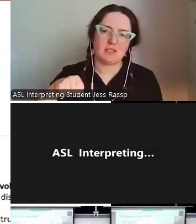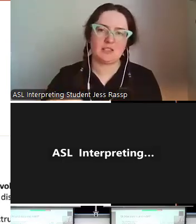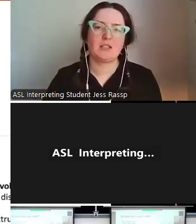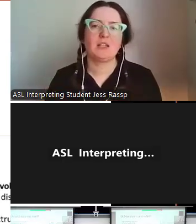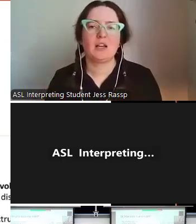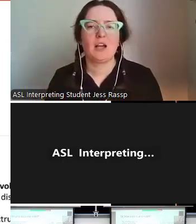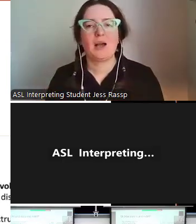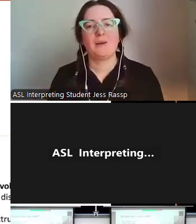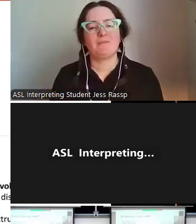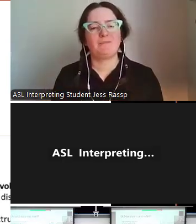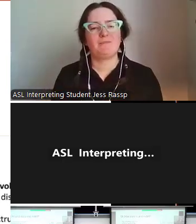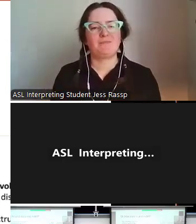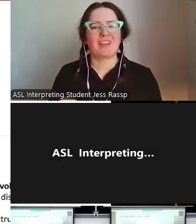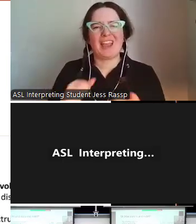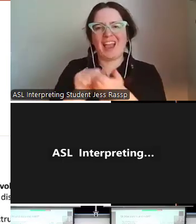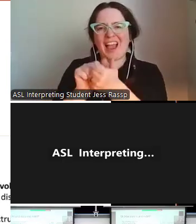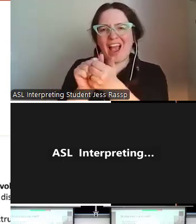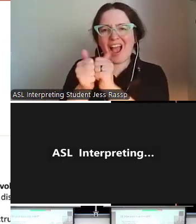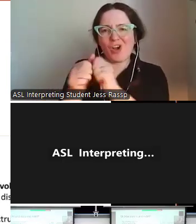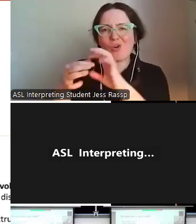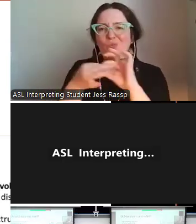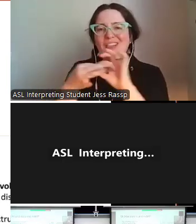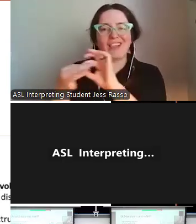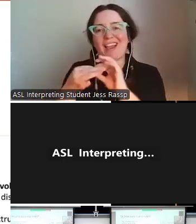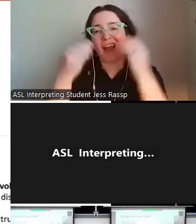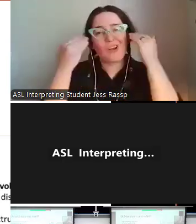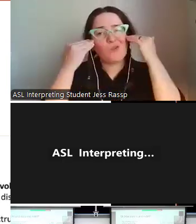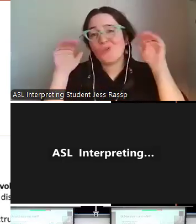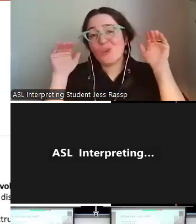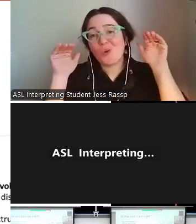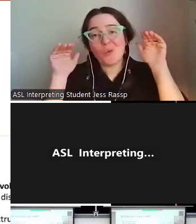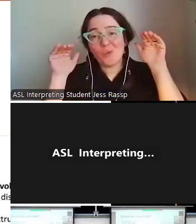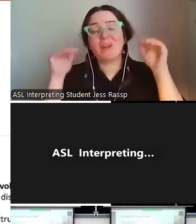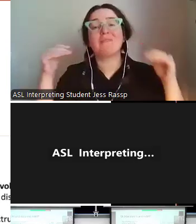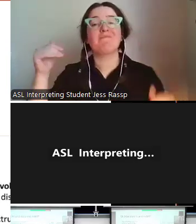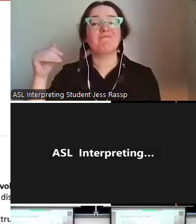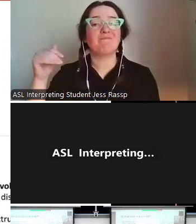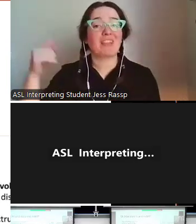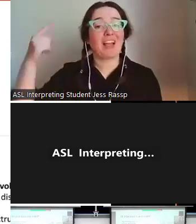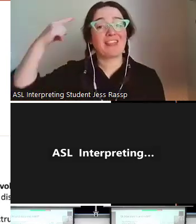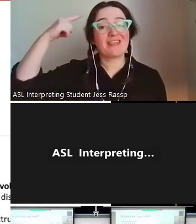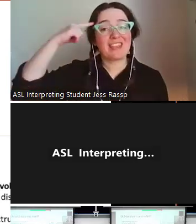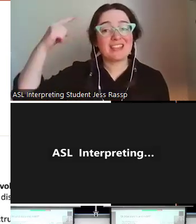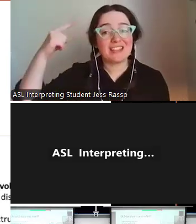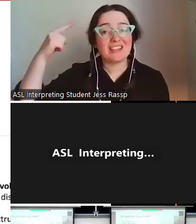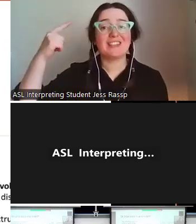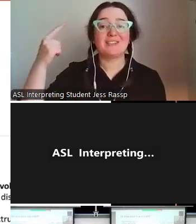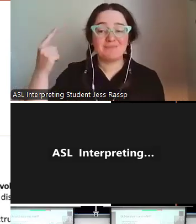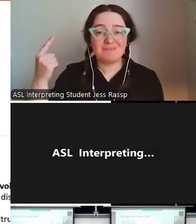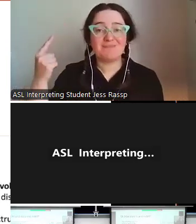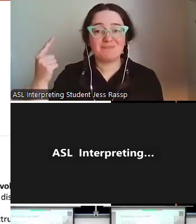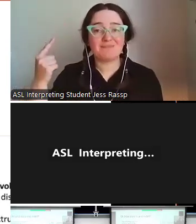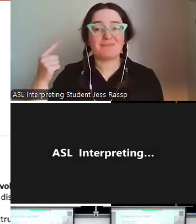Yeah, I'm not sure how they relate, but I'm willing to bet that there are